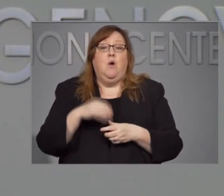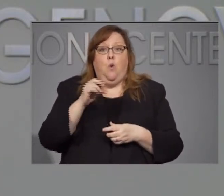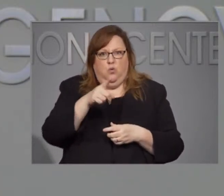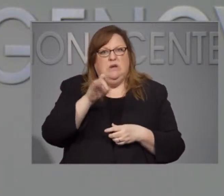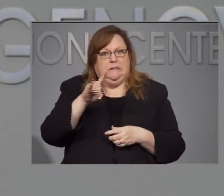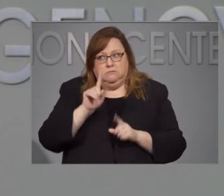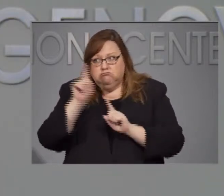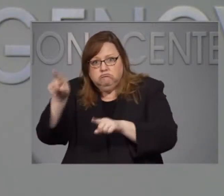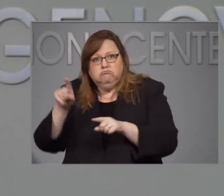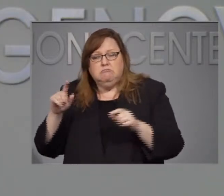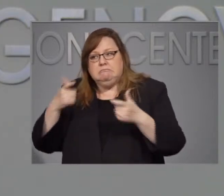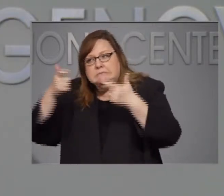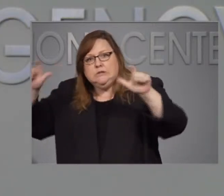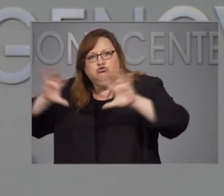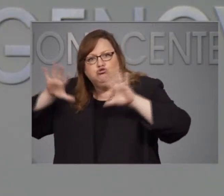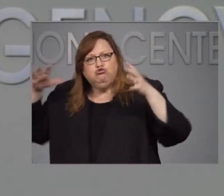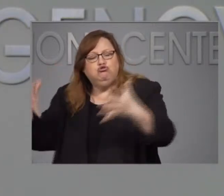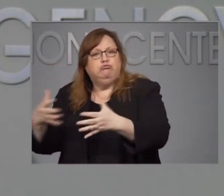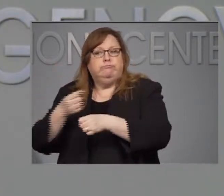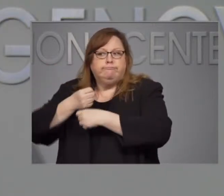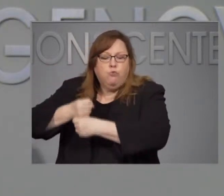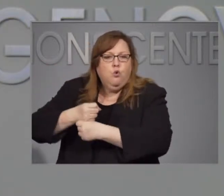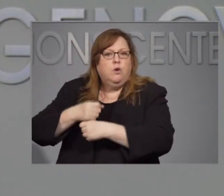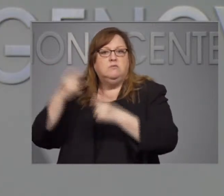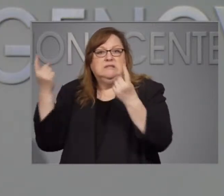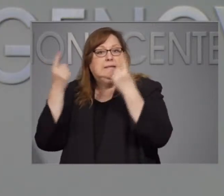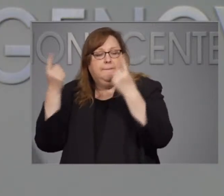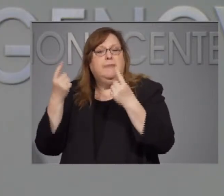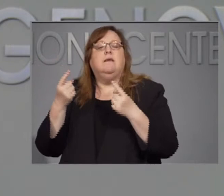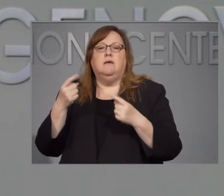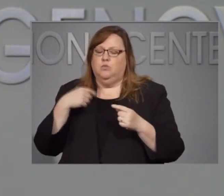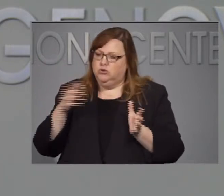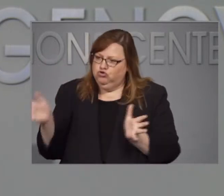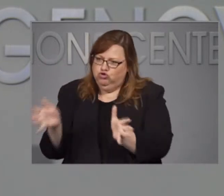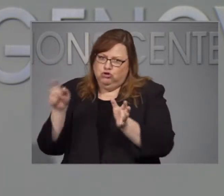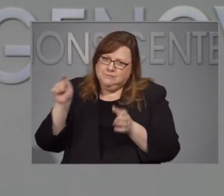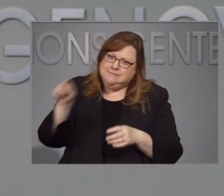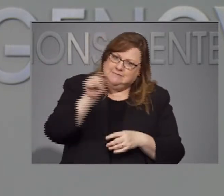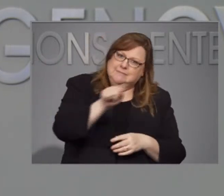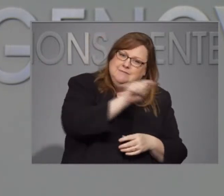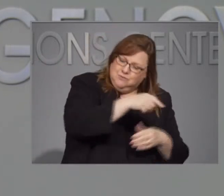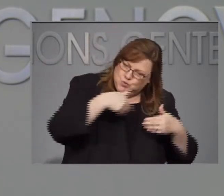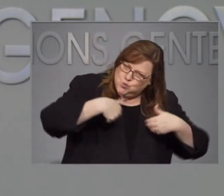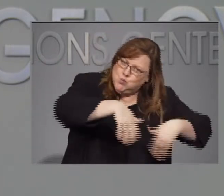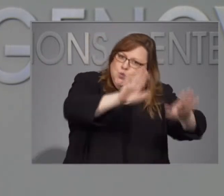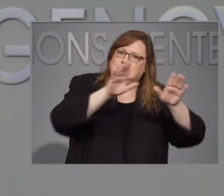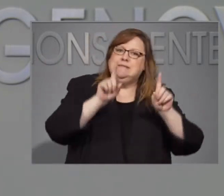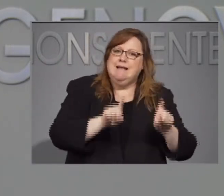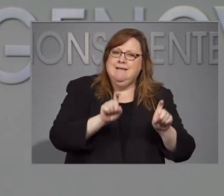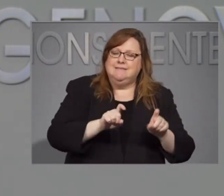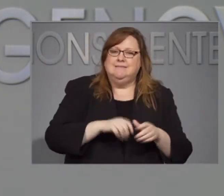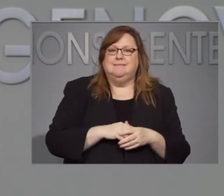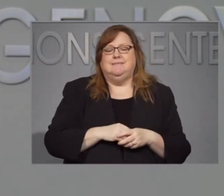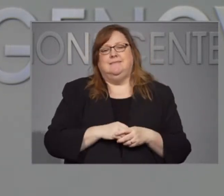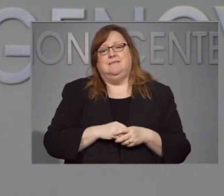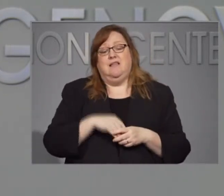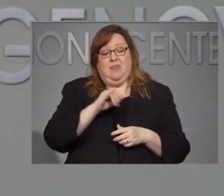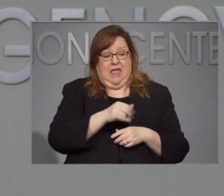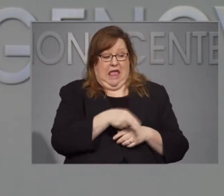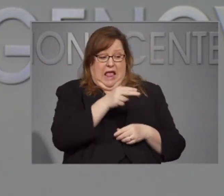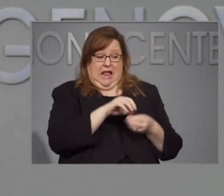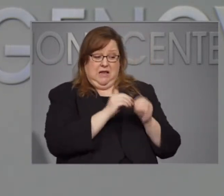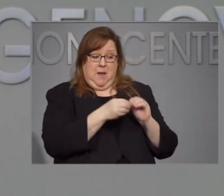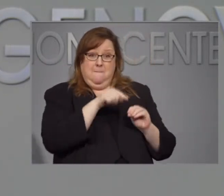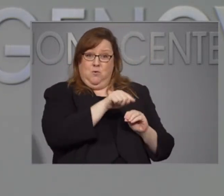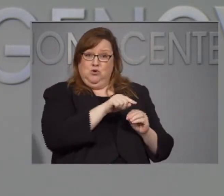mass gathering. I think those are the things where we want folks to go get testing. But I think this is driven by a number of different factors, and our